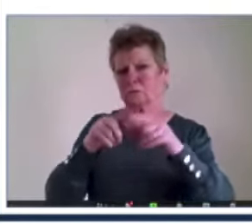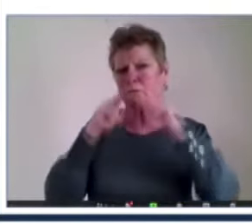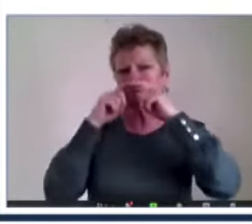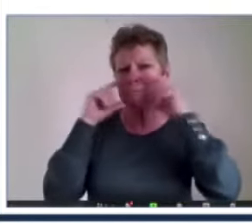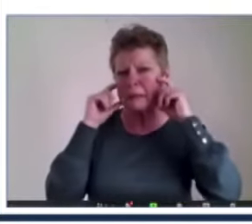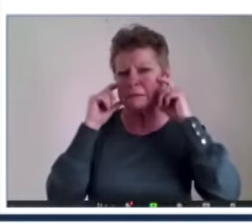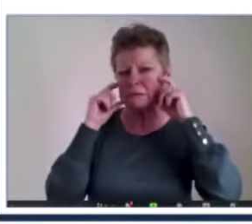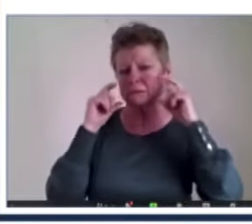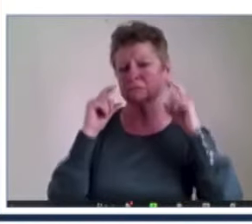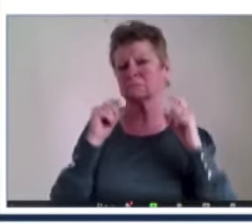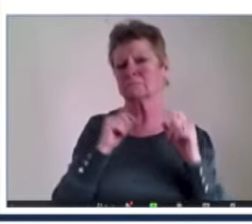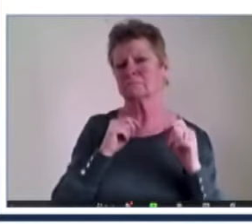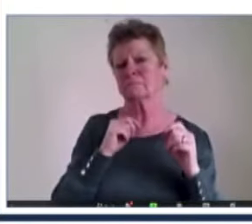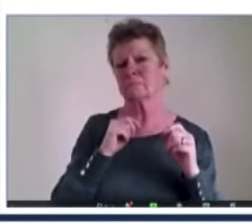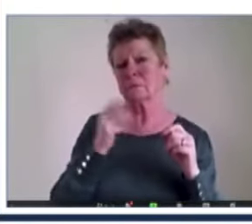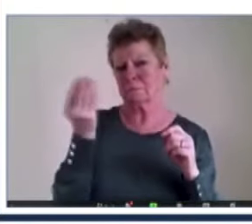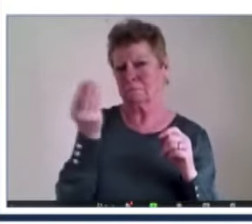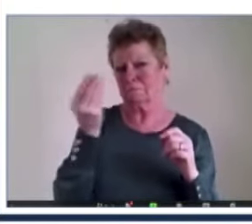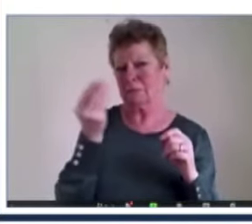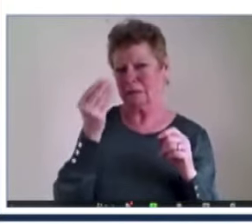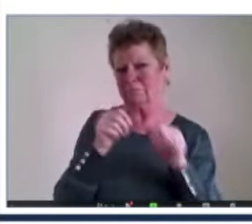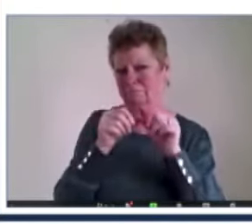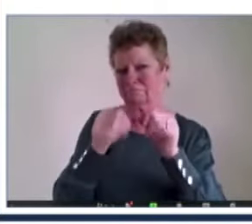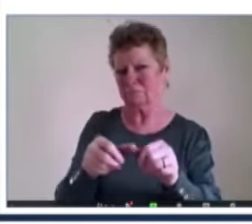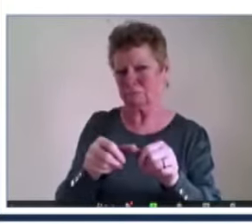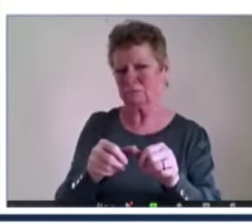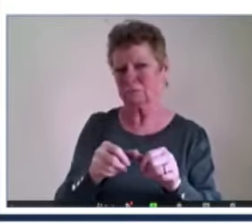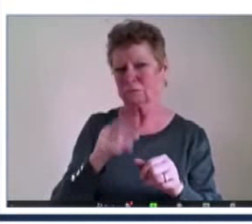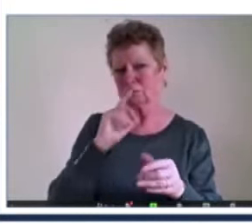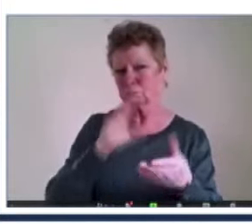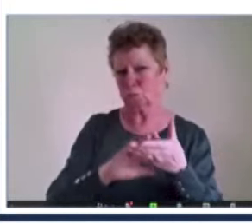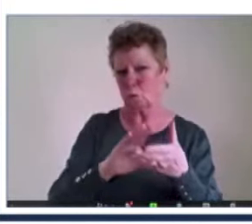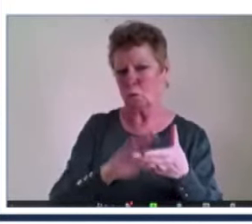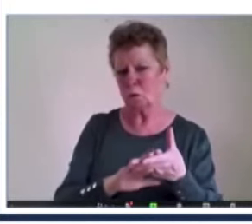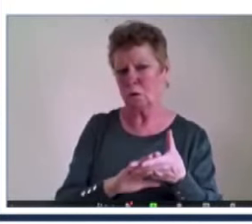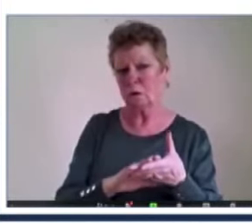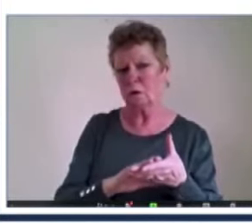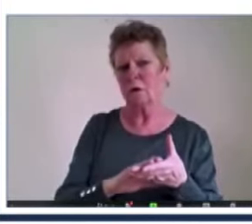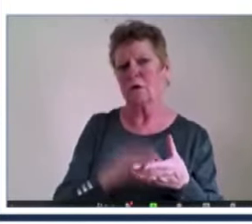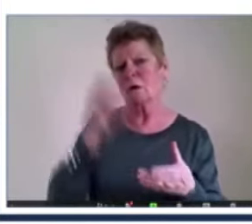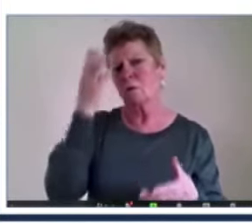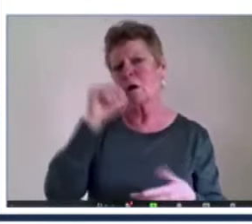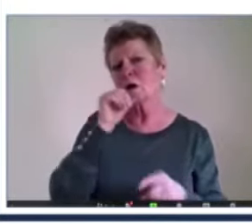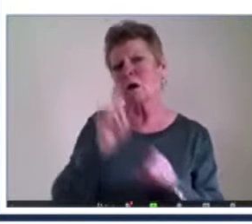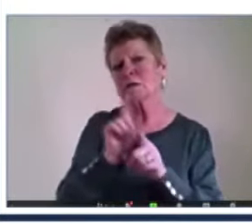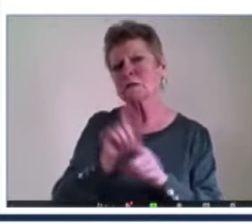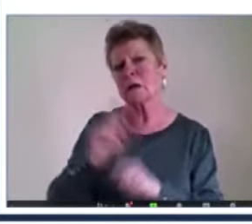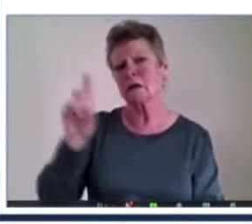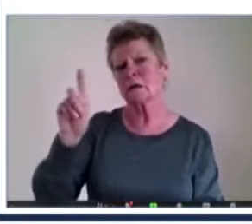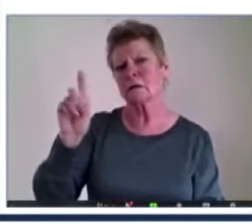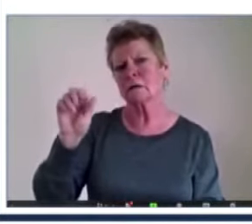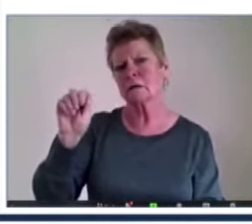Monday. The masks are being kept on in schools. Why not in daycares?